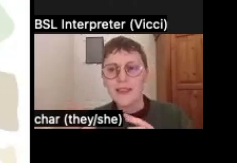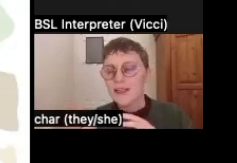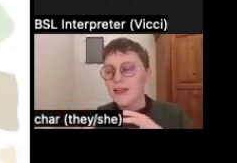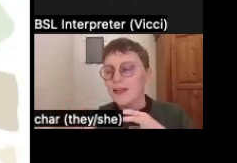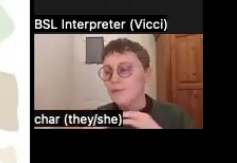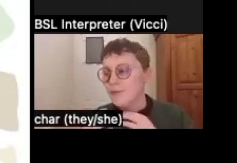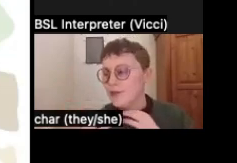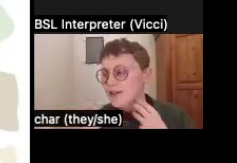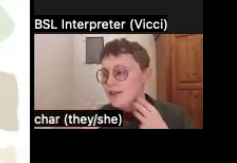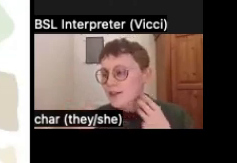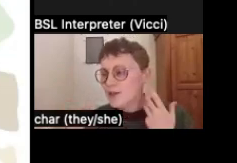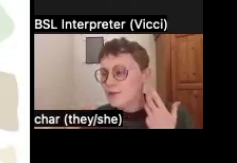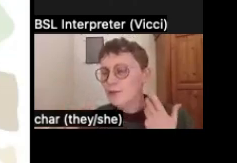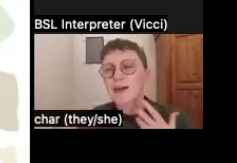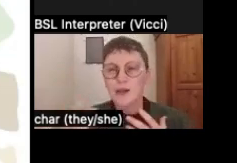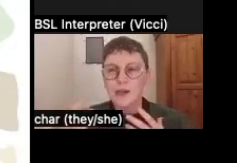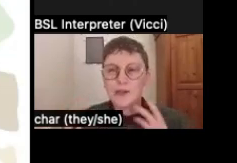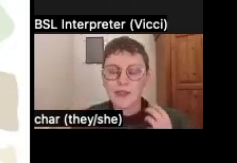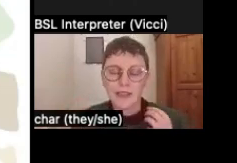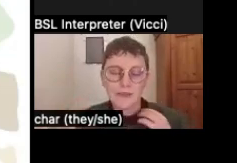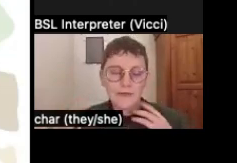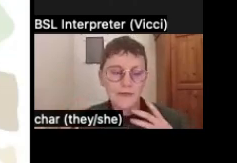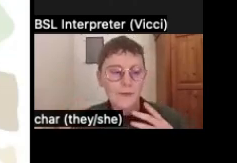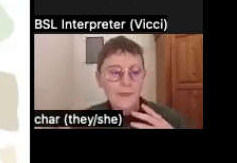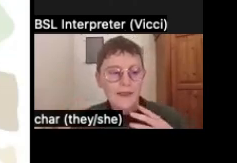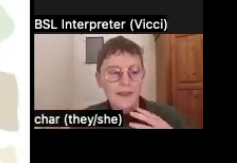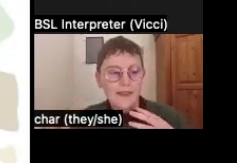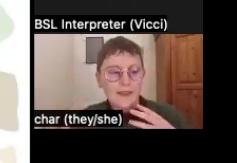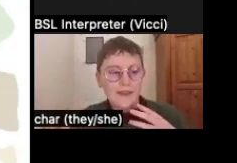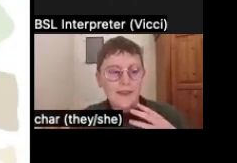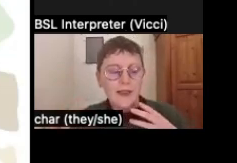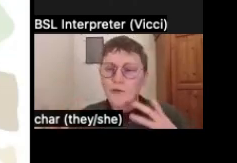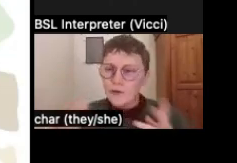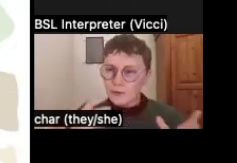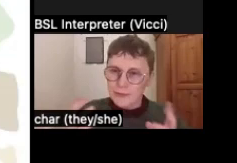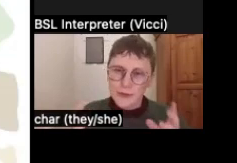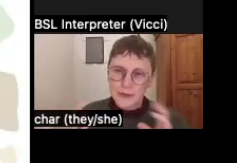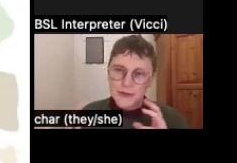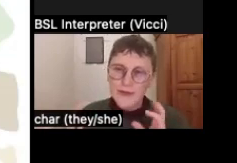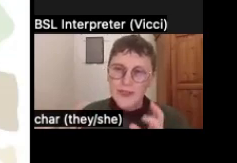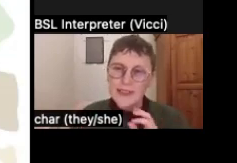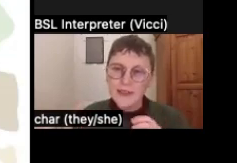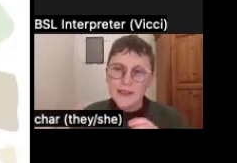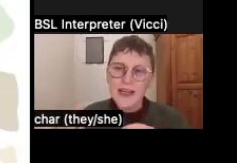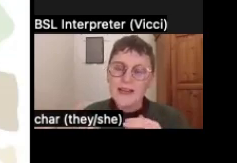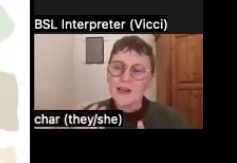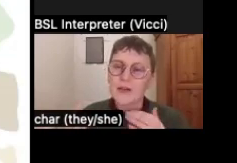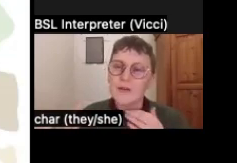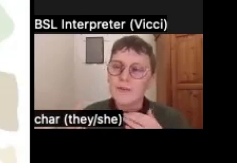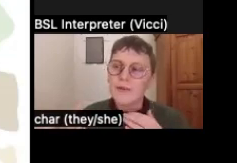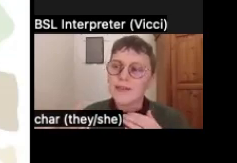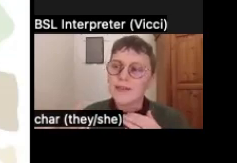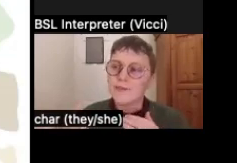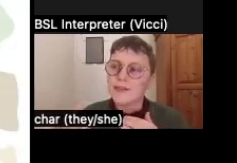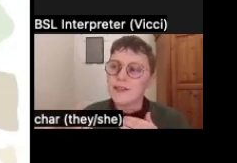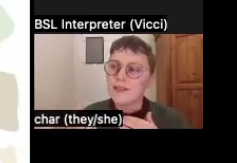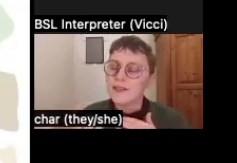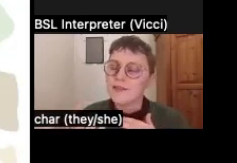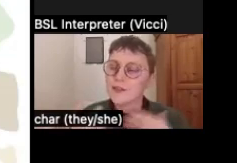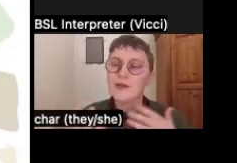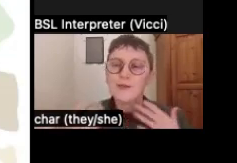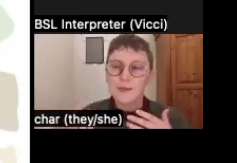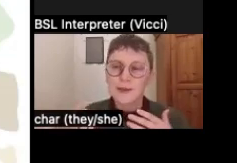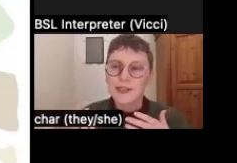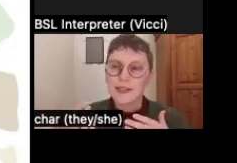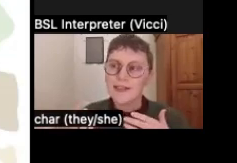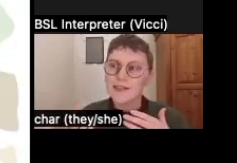interpretations, but I come back a lot to kind of a lot of Robert McCruer's writing on that Crip is something,